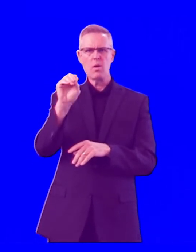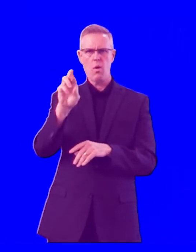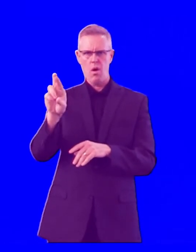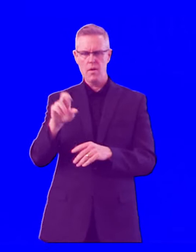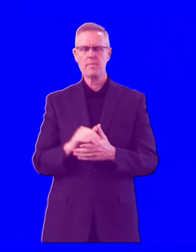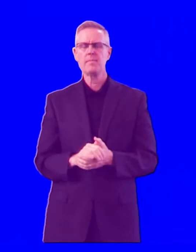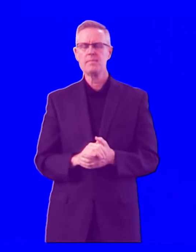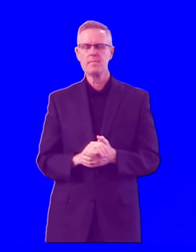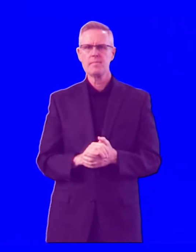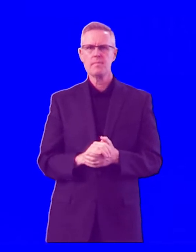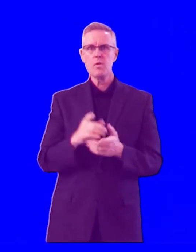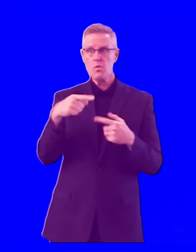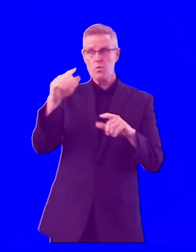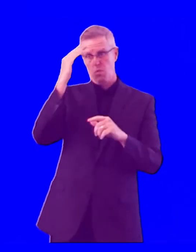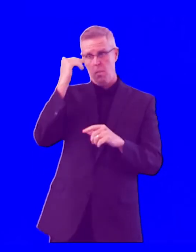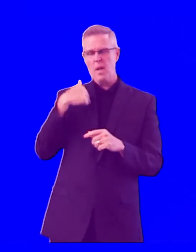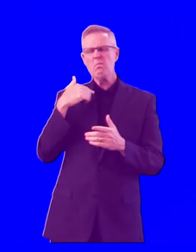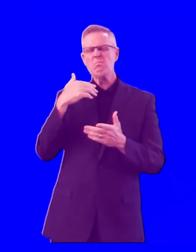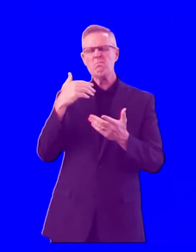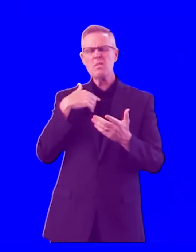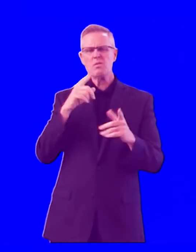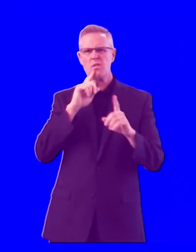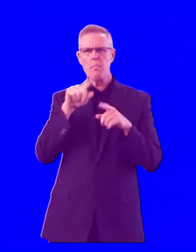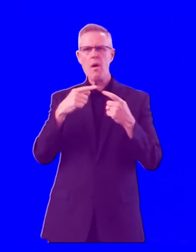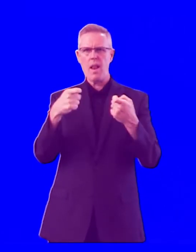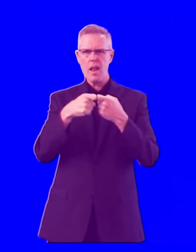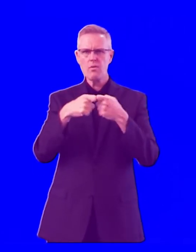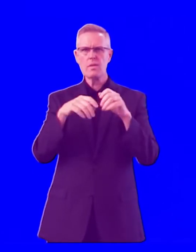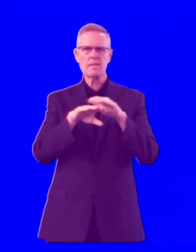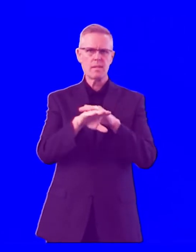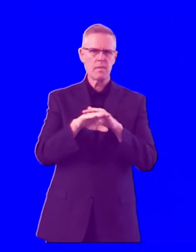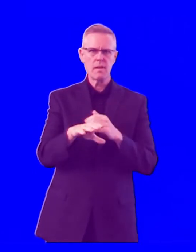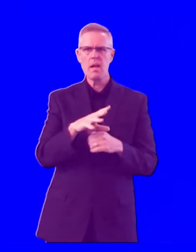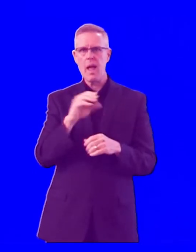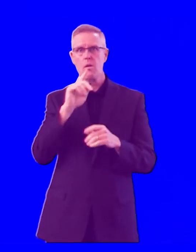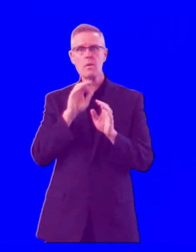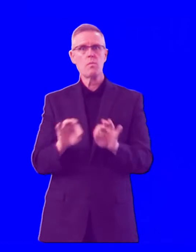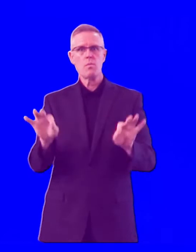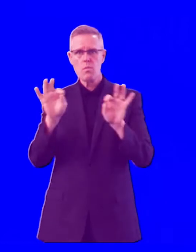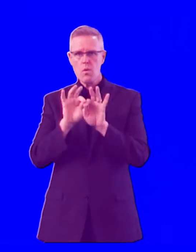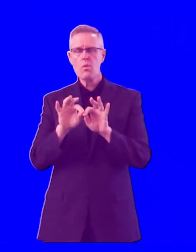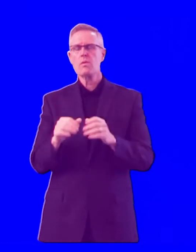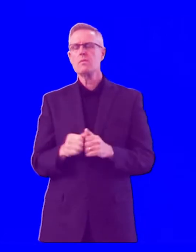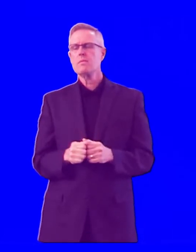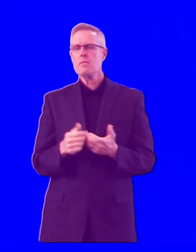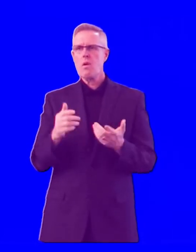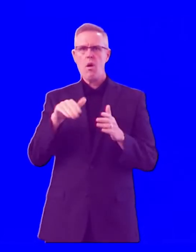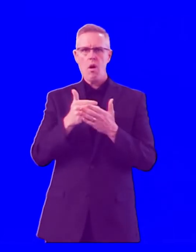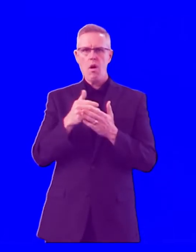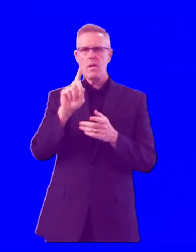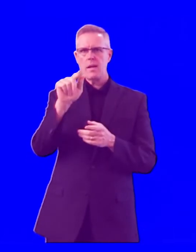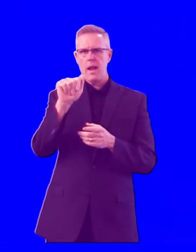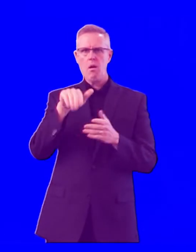Rehabilitation. Those of you who know me have heard me talk about electronic accessibility and the importance of making all of the data